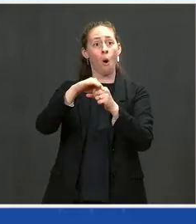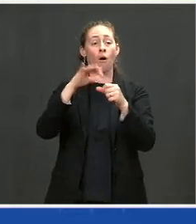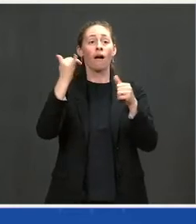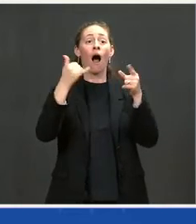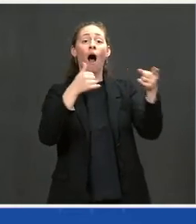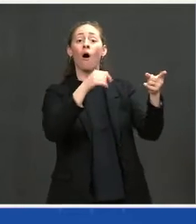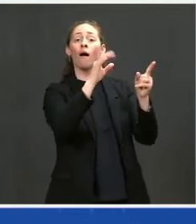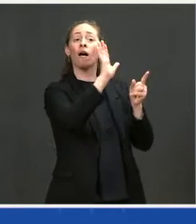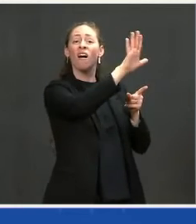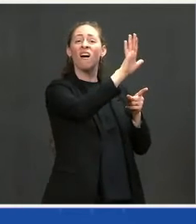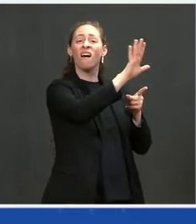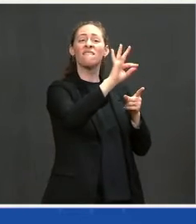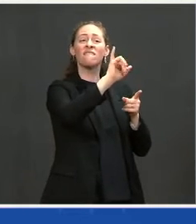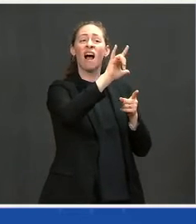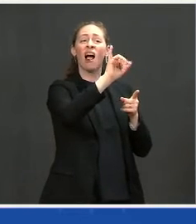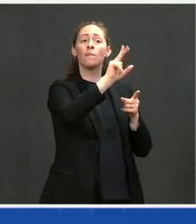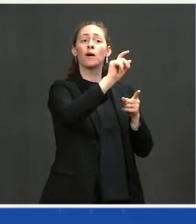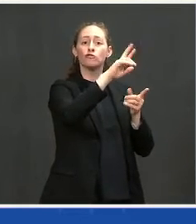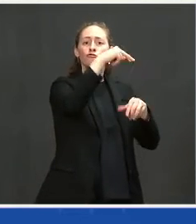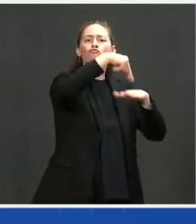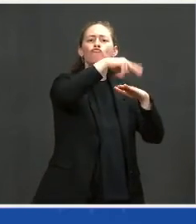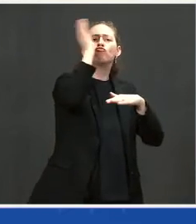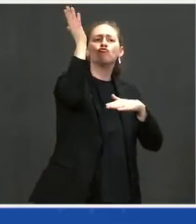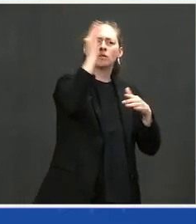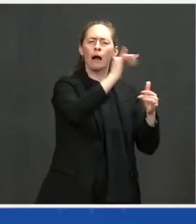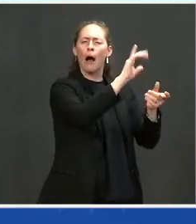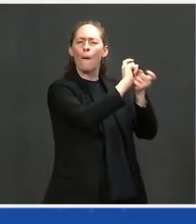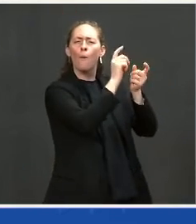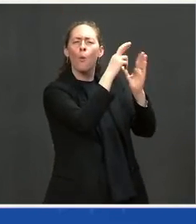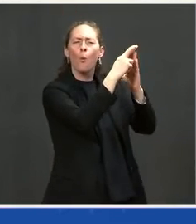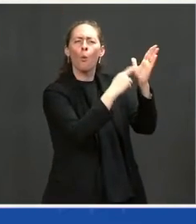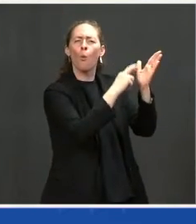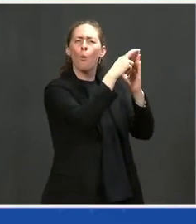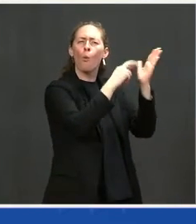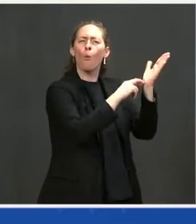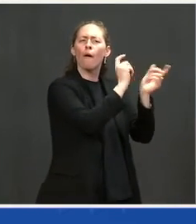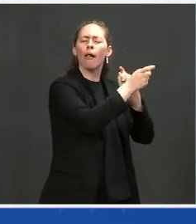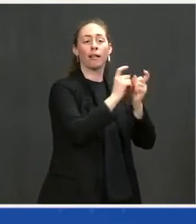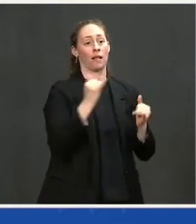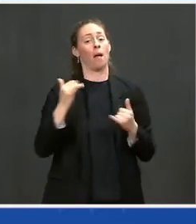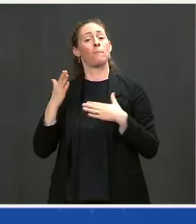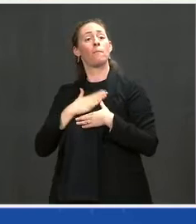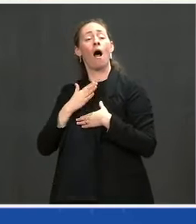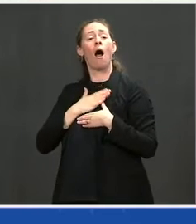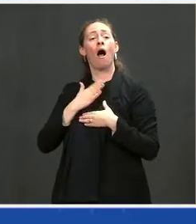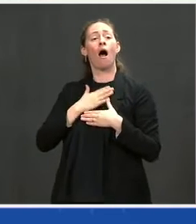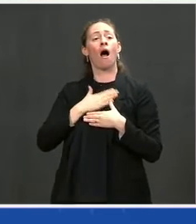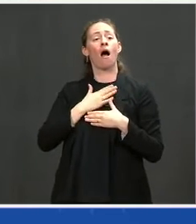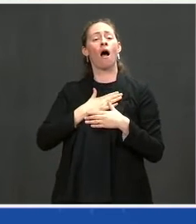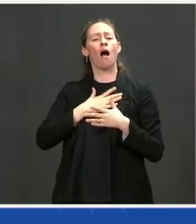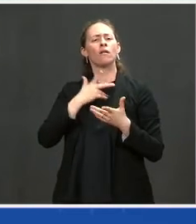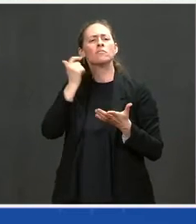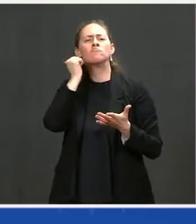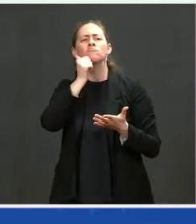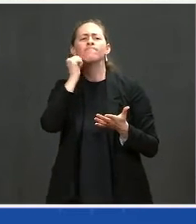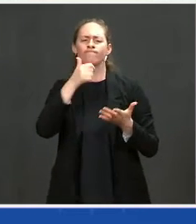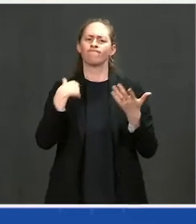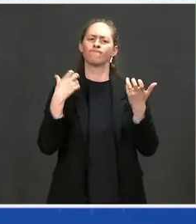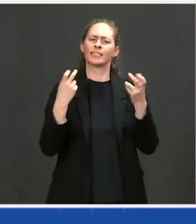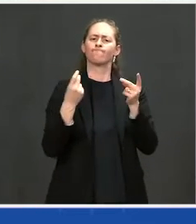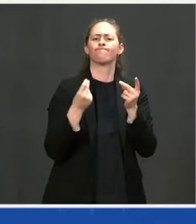As you observed, I'm a fairly practical guy. I want to get things done. I want to get them